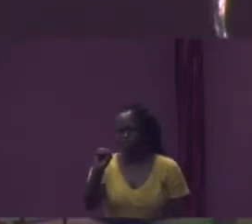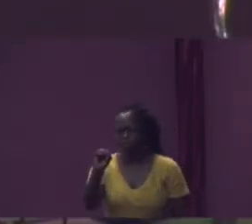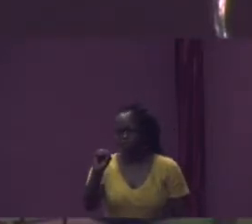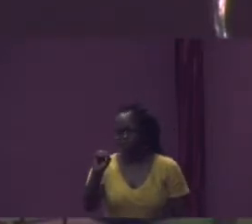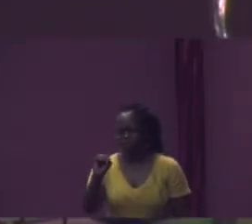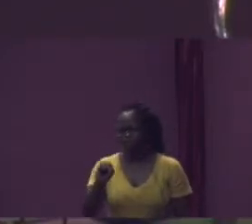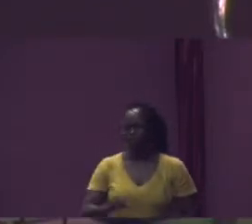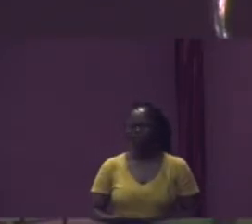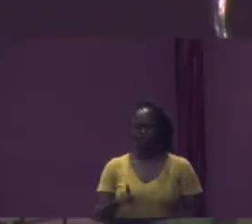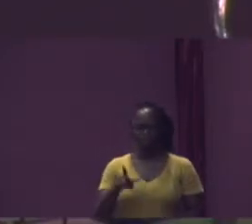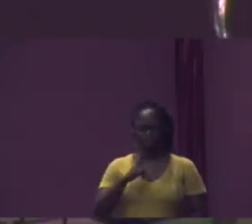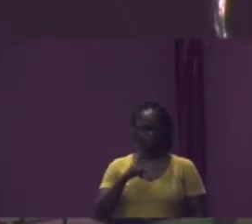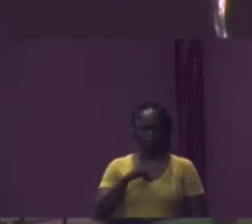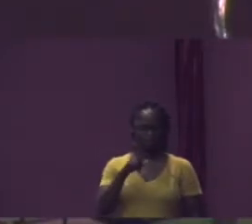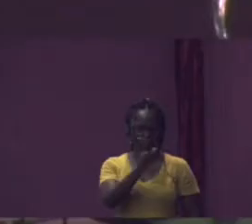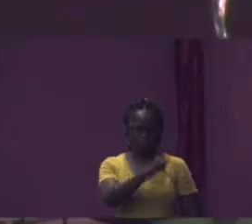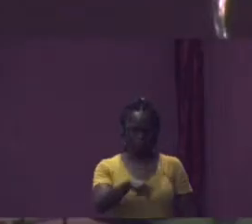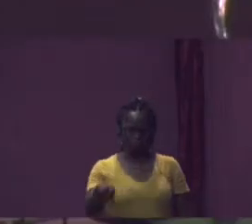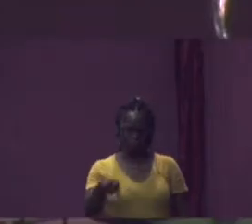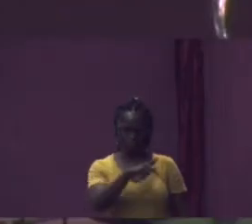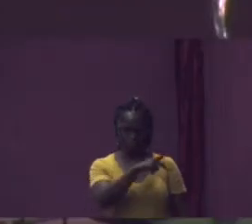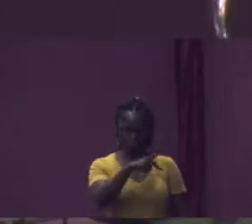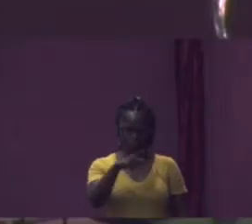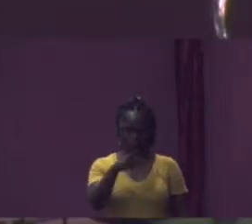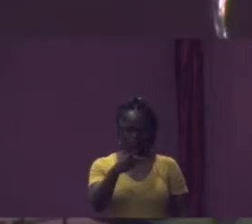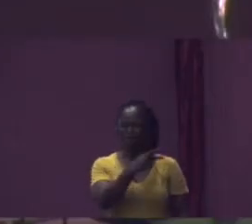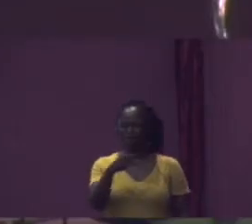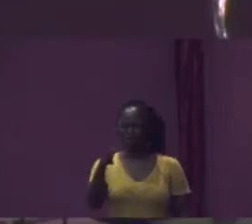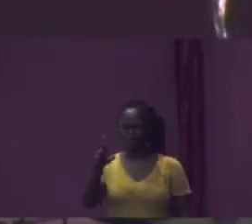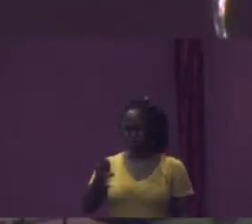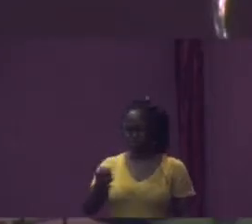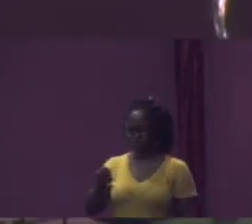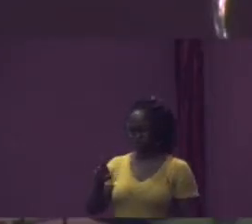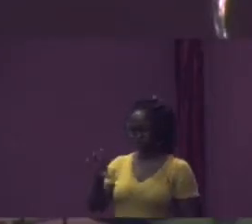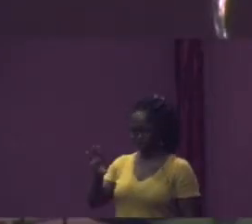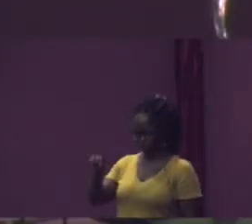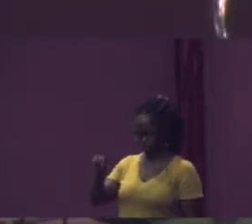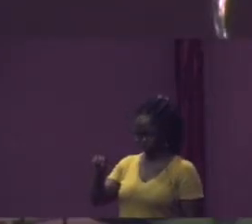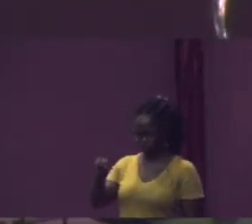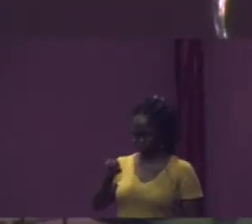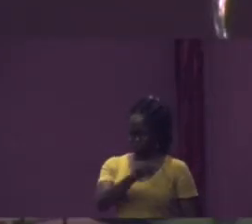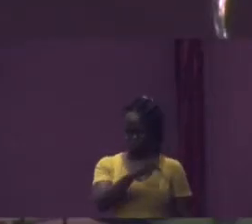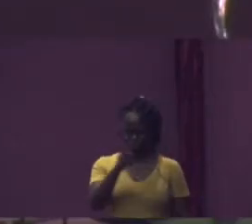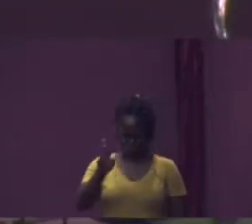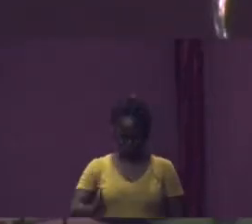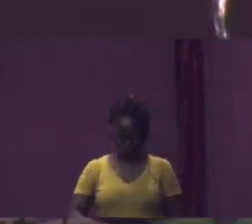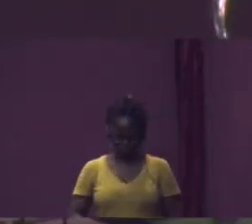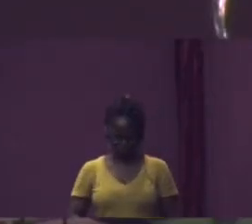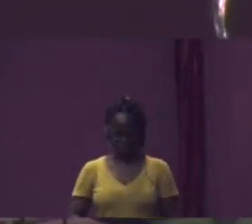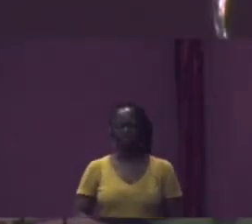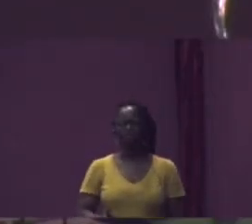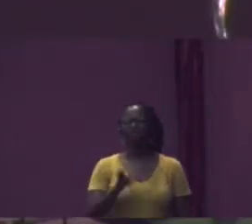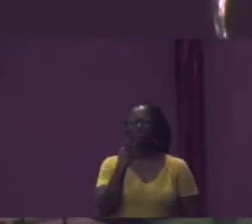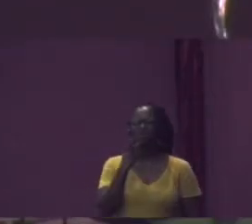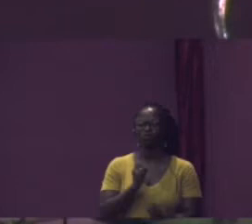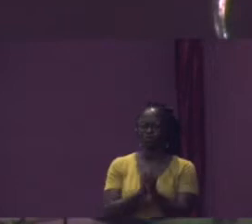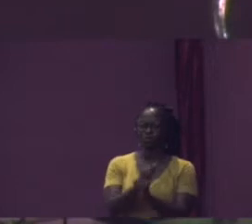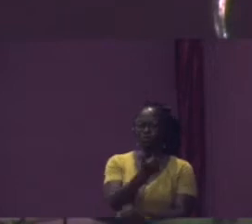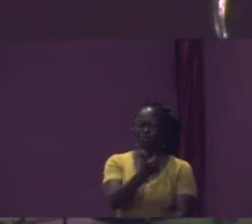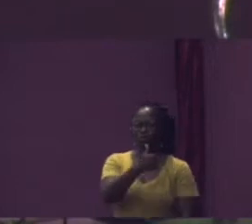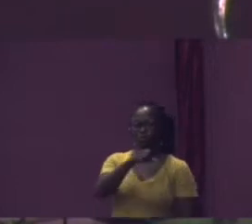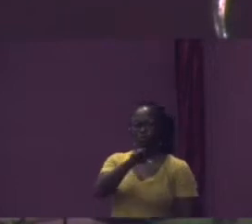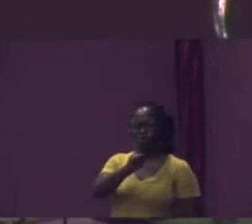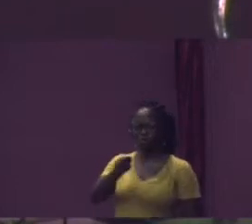among the countries with the highest rates of cesarean deliveries. In 1989, a new category was included on the Puerto Rican